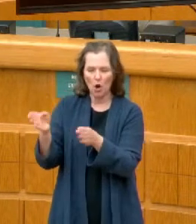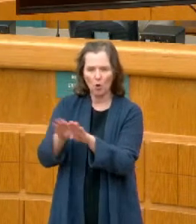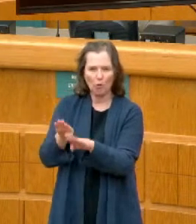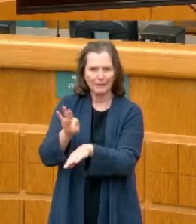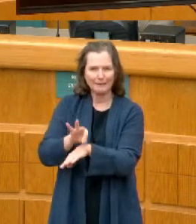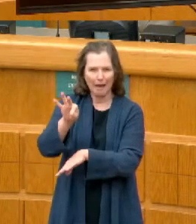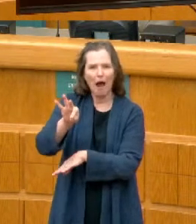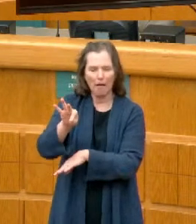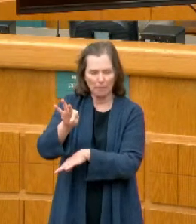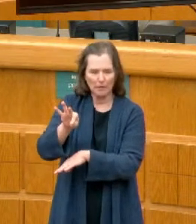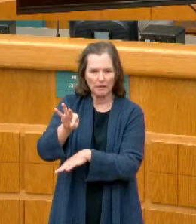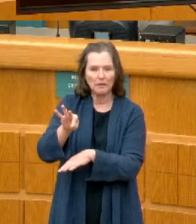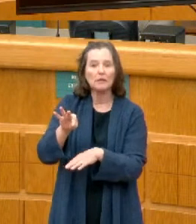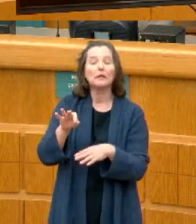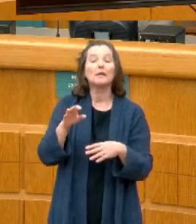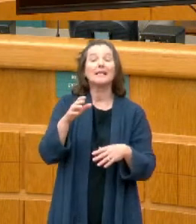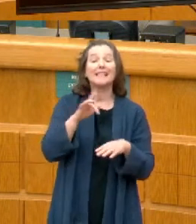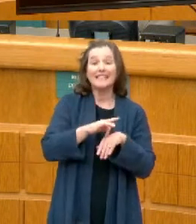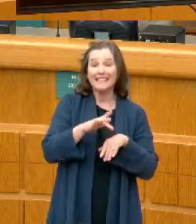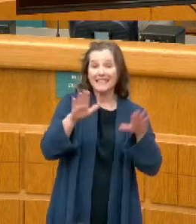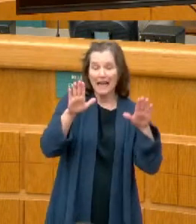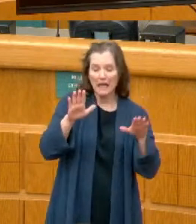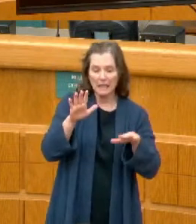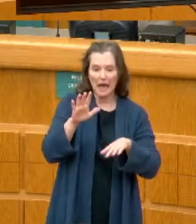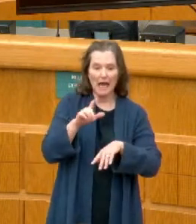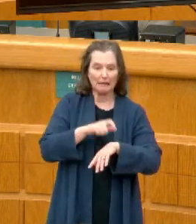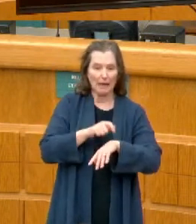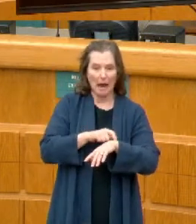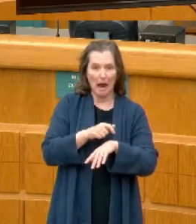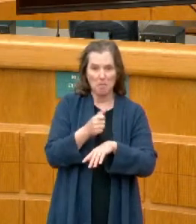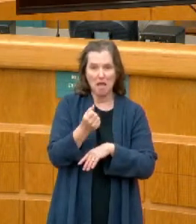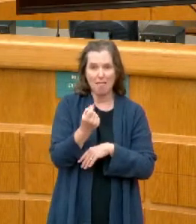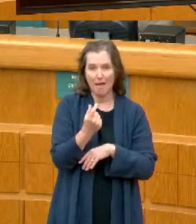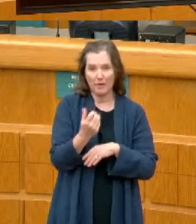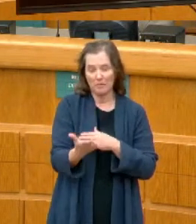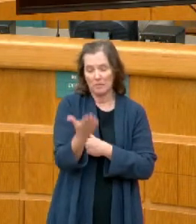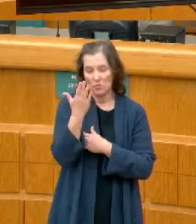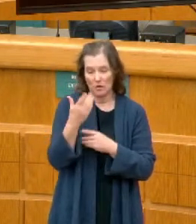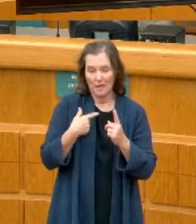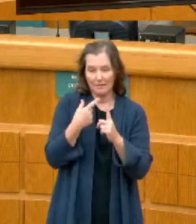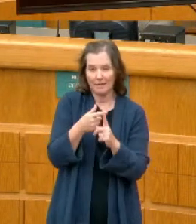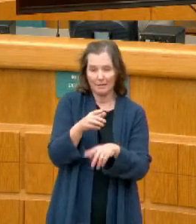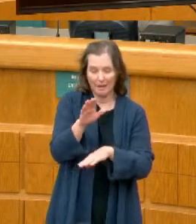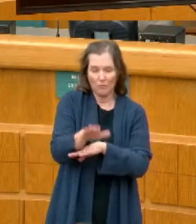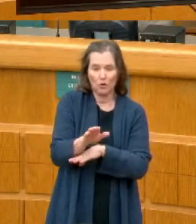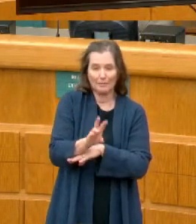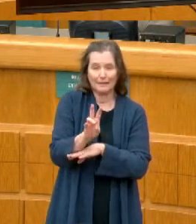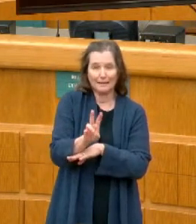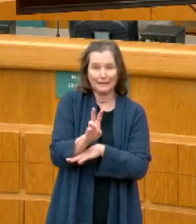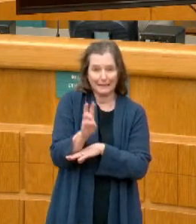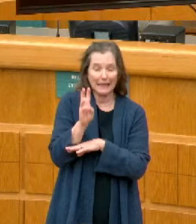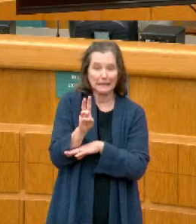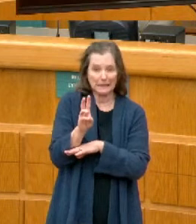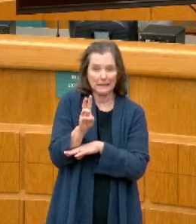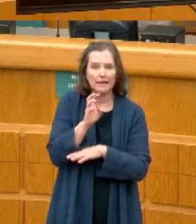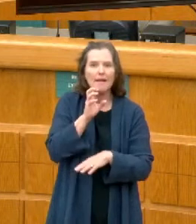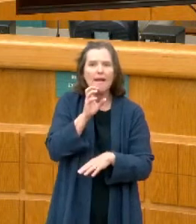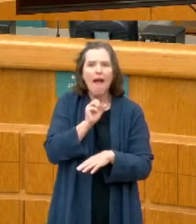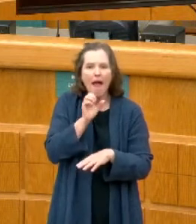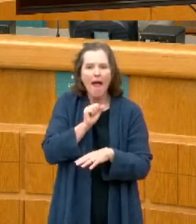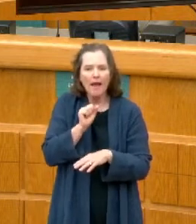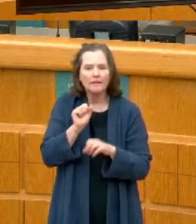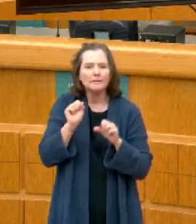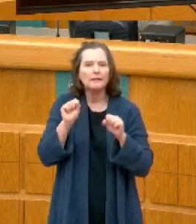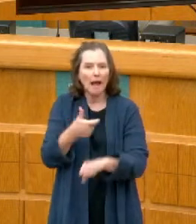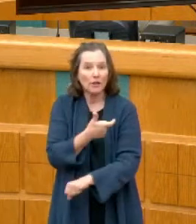11 a.m. to 6 p.m. for ages 12 years and up. So these vaccinations are free. We want to remind everyone of